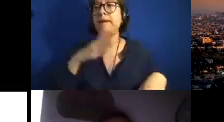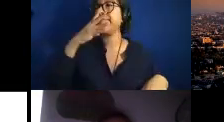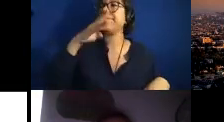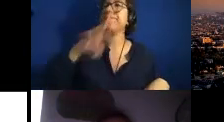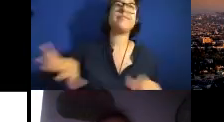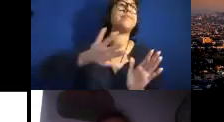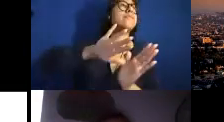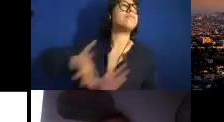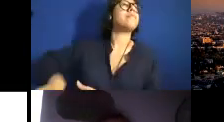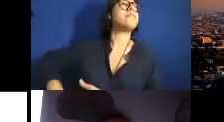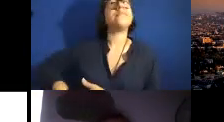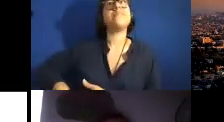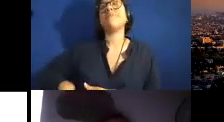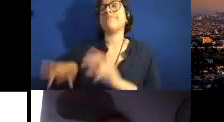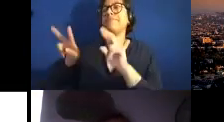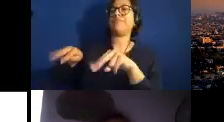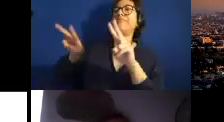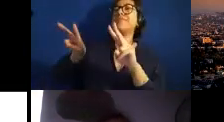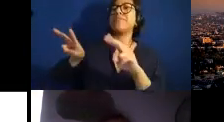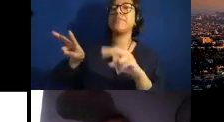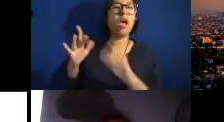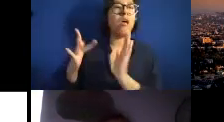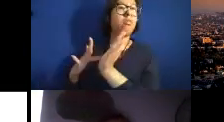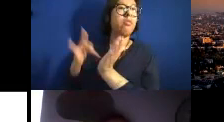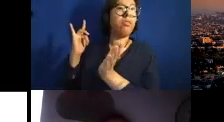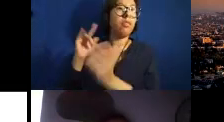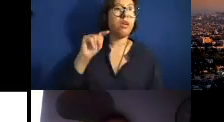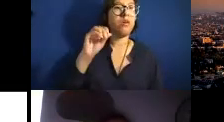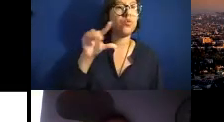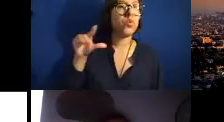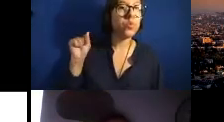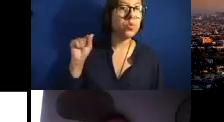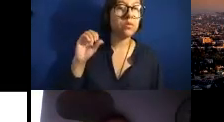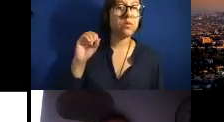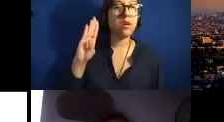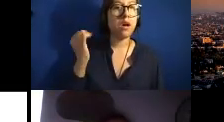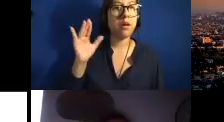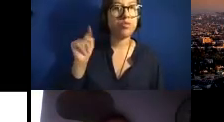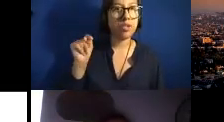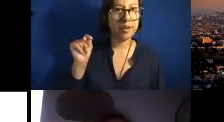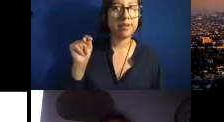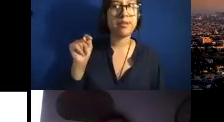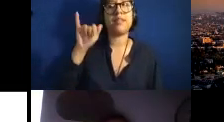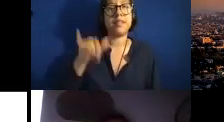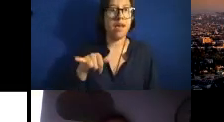and demoralized, often seen and utilized as tools or object. And it is inside of a patriarchal